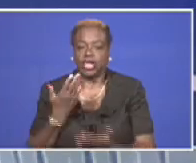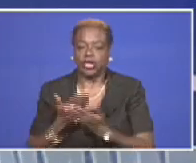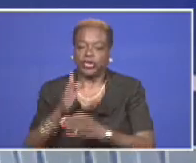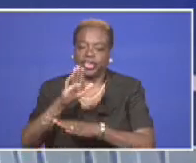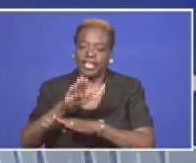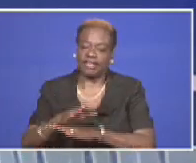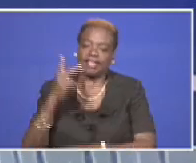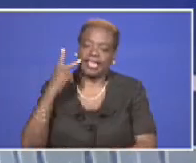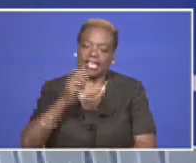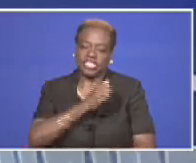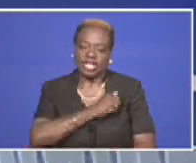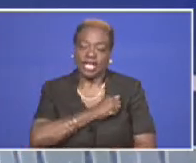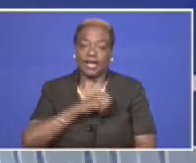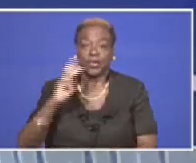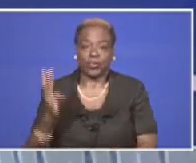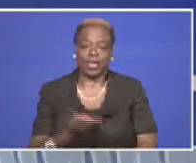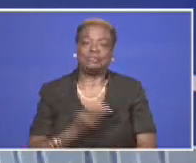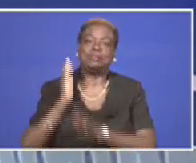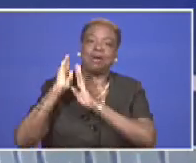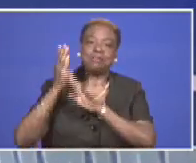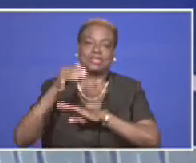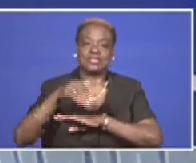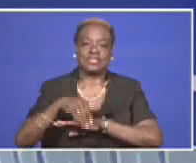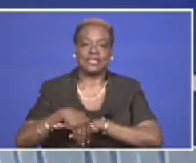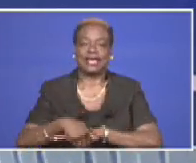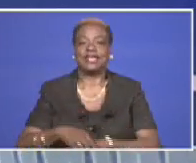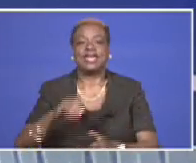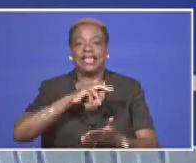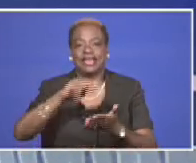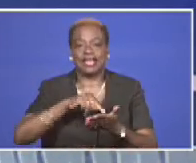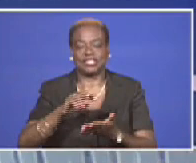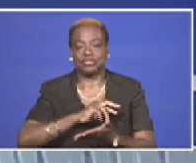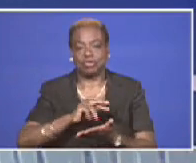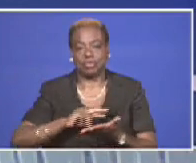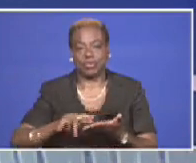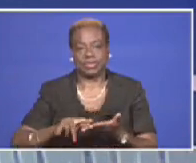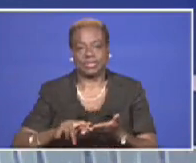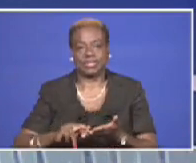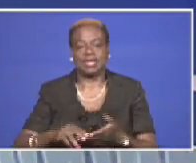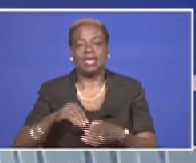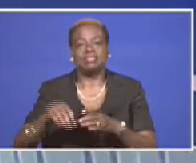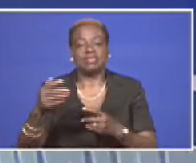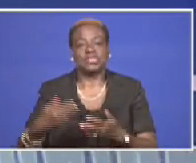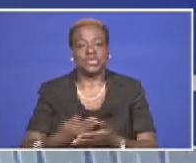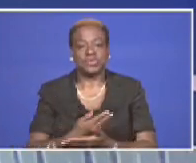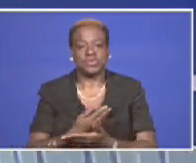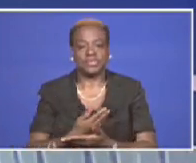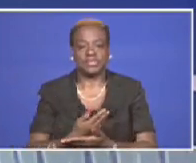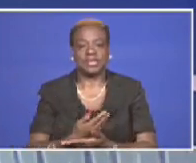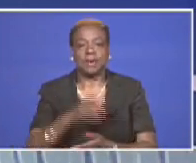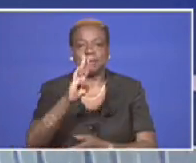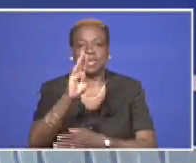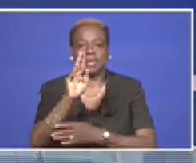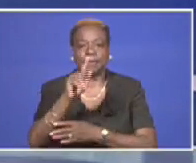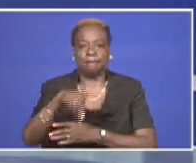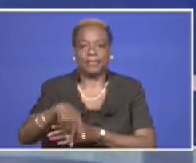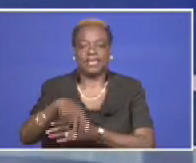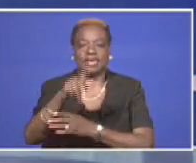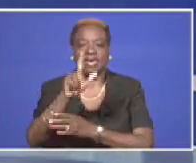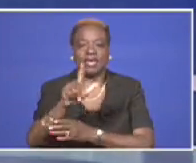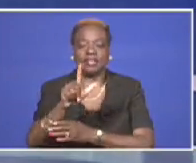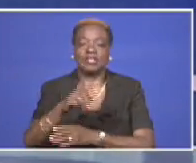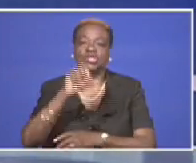Good evening, everyone. I'm Keisha Adderley, and welcome to the Bahamas Tonight, the National Report. Topping the news this evening, B.P.L. may soon